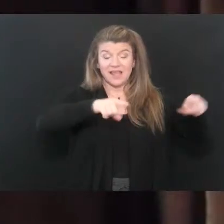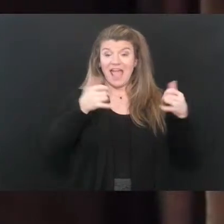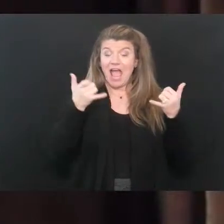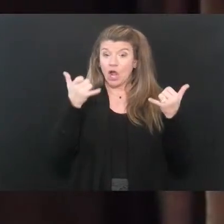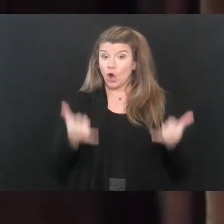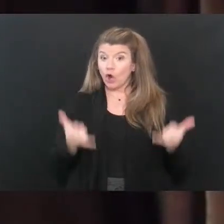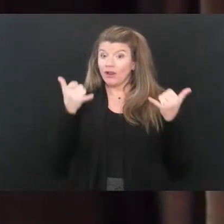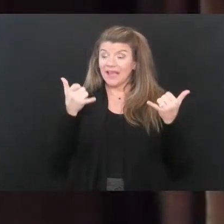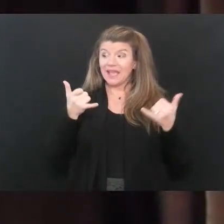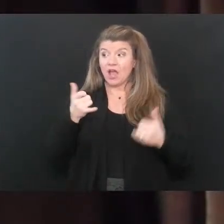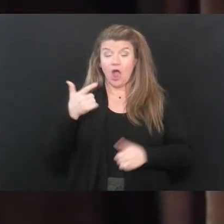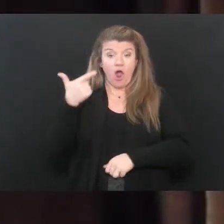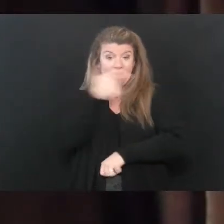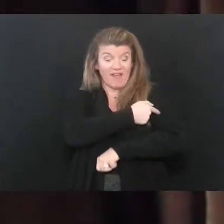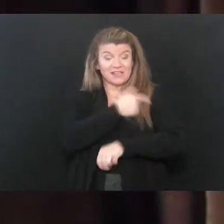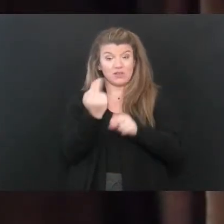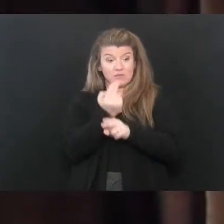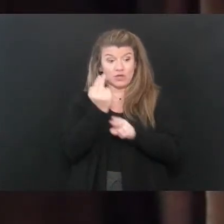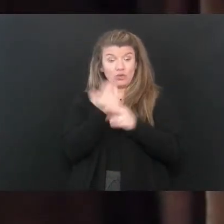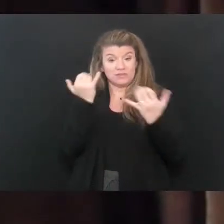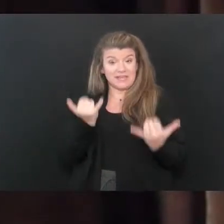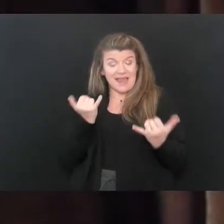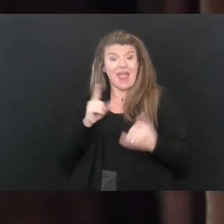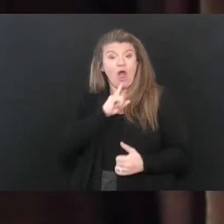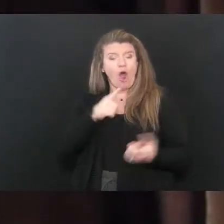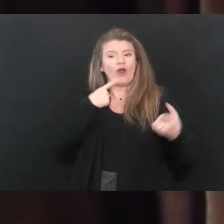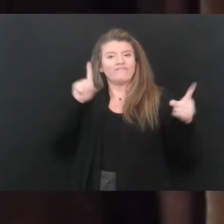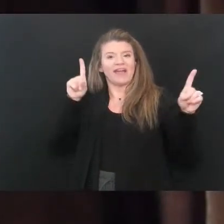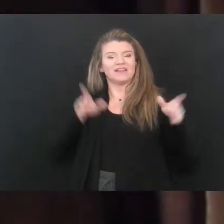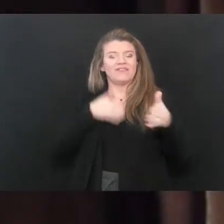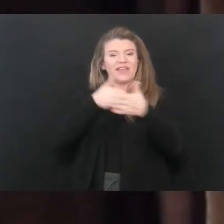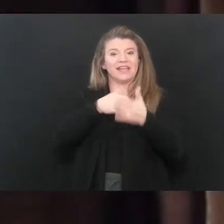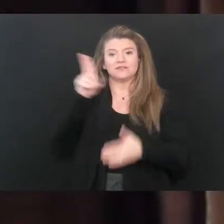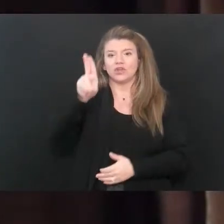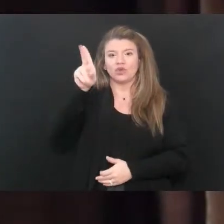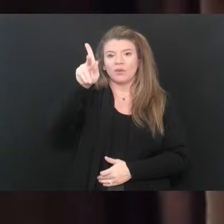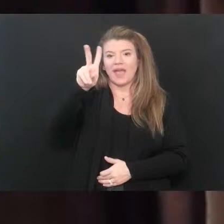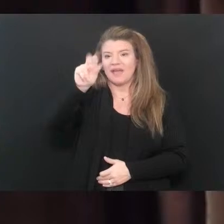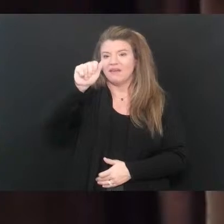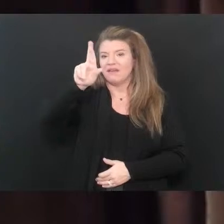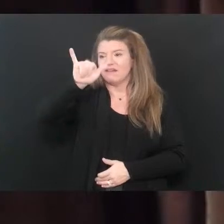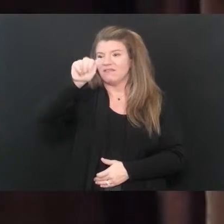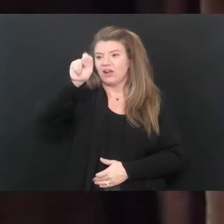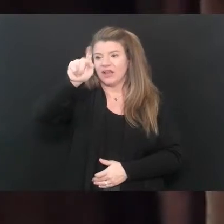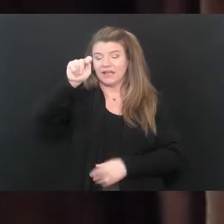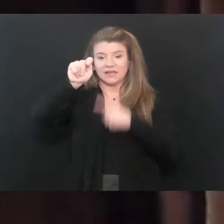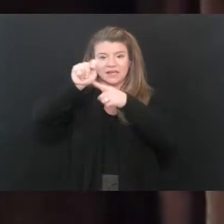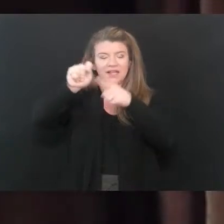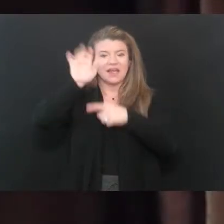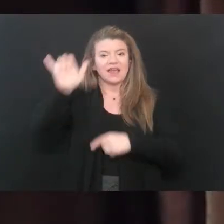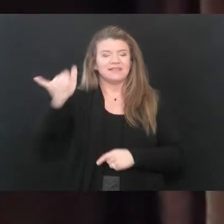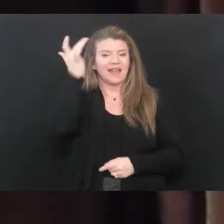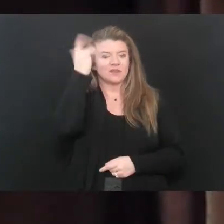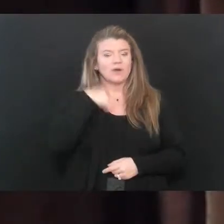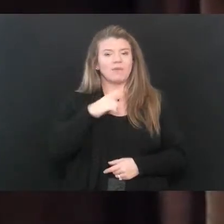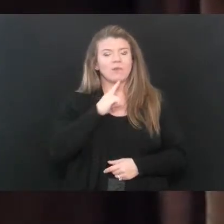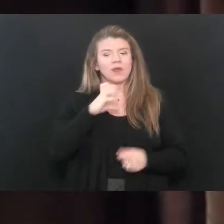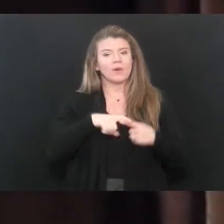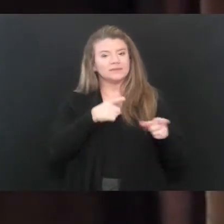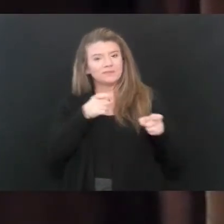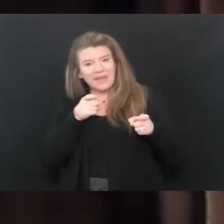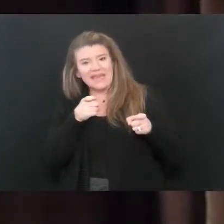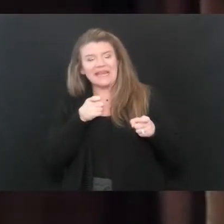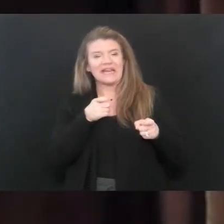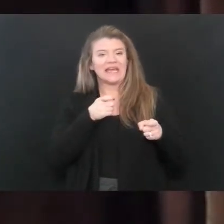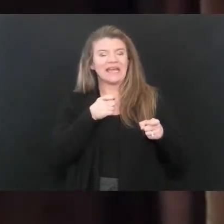our vaccines that we use today are effective against the United Kingdom variant, which is the reason why we really want to speed up